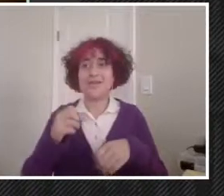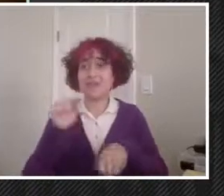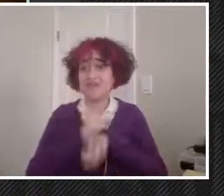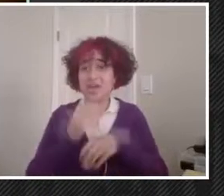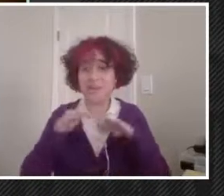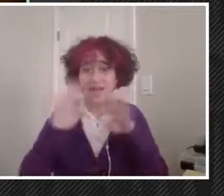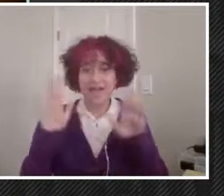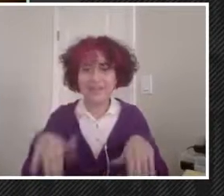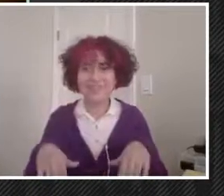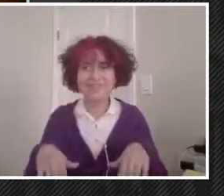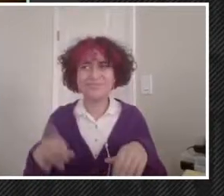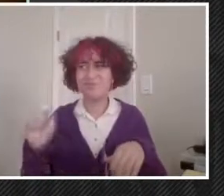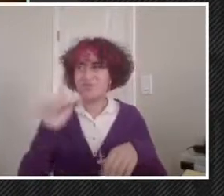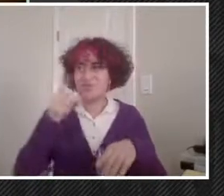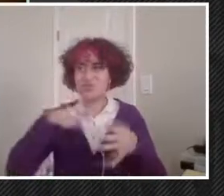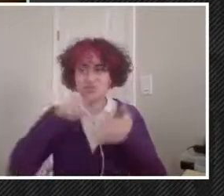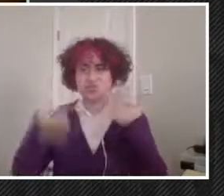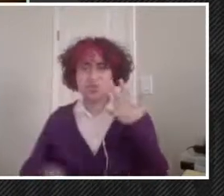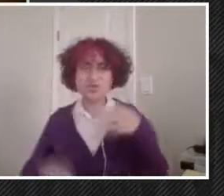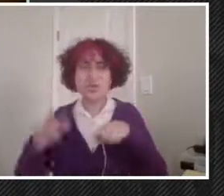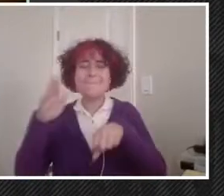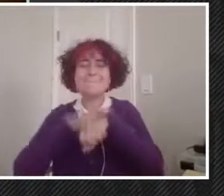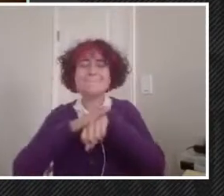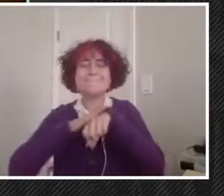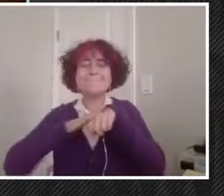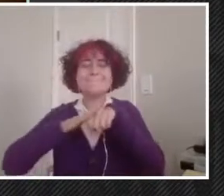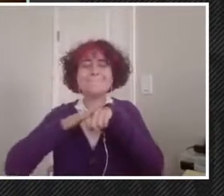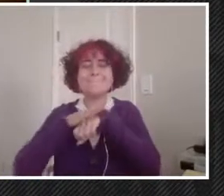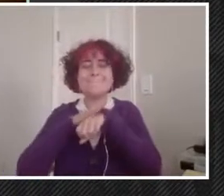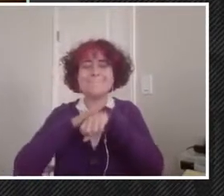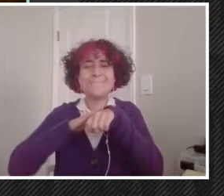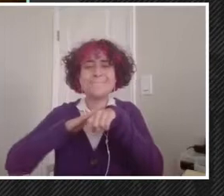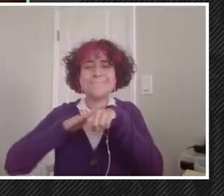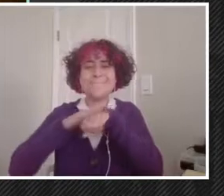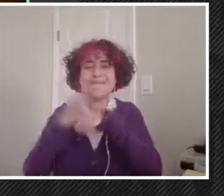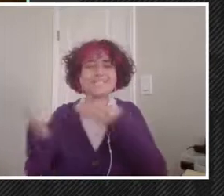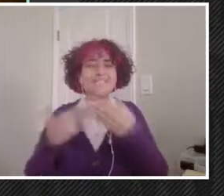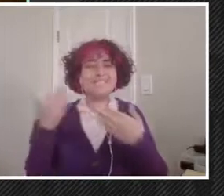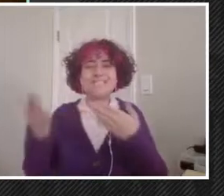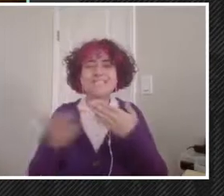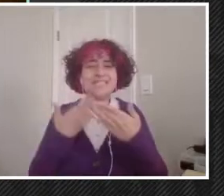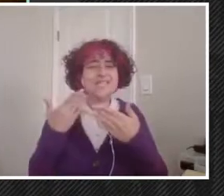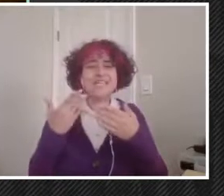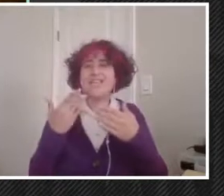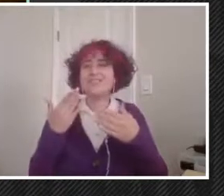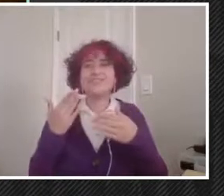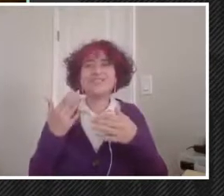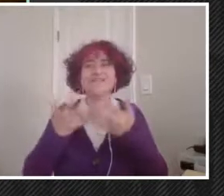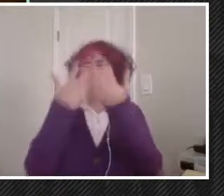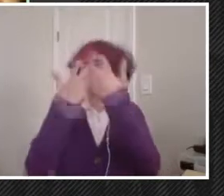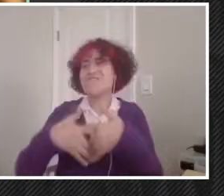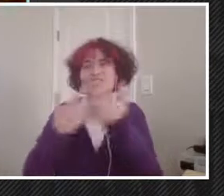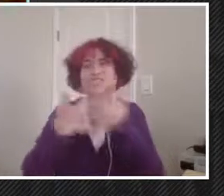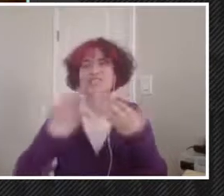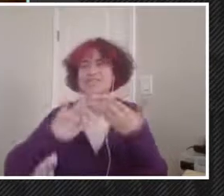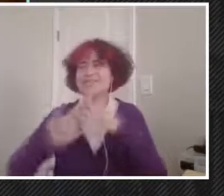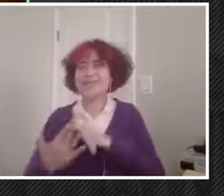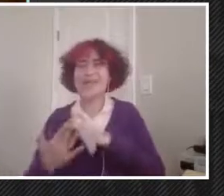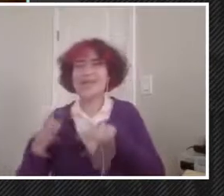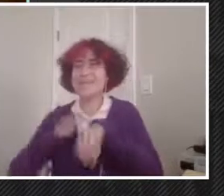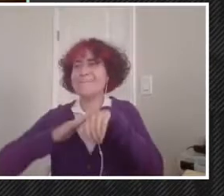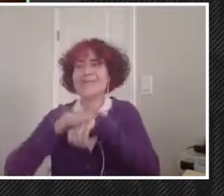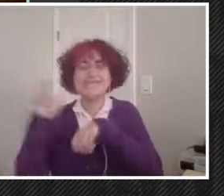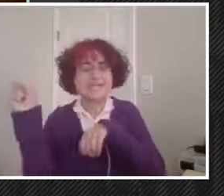basic moral tenets of any society, any functioning society, right? And we live by this logic